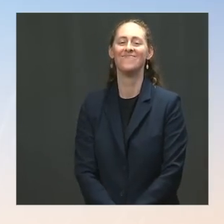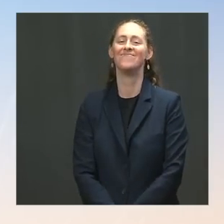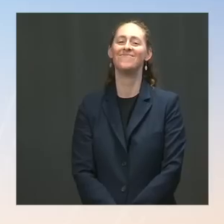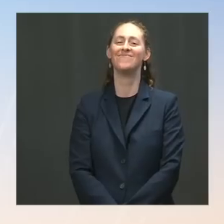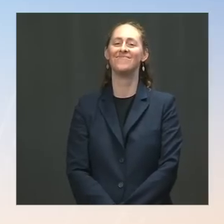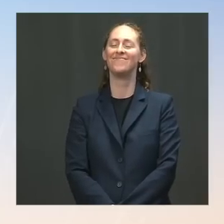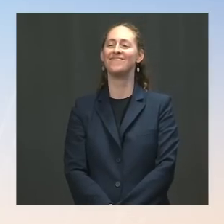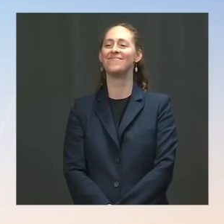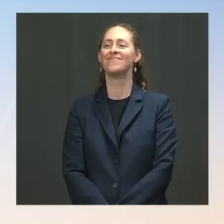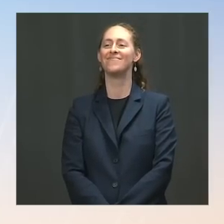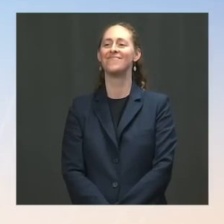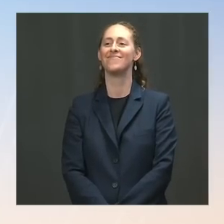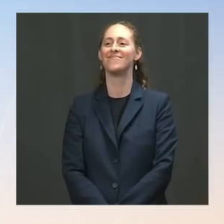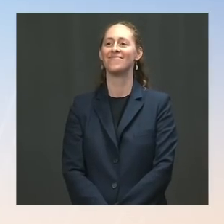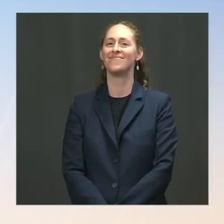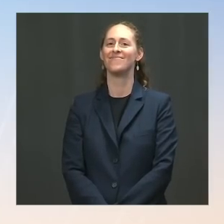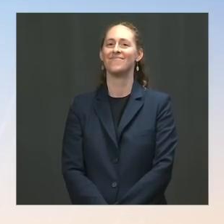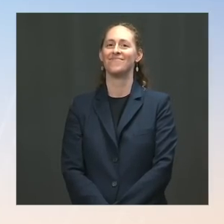Okay.